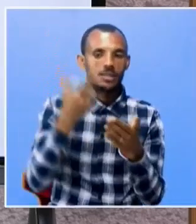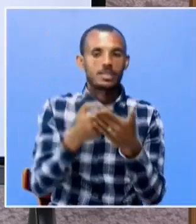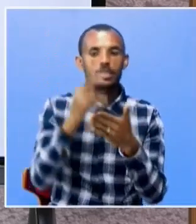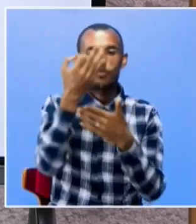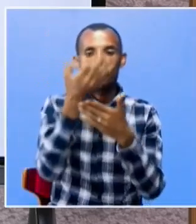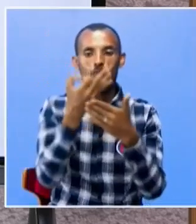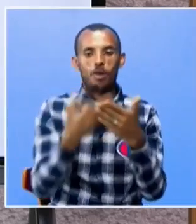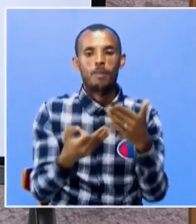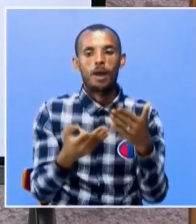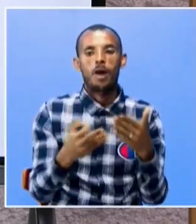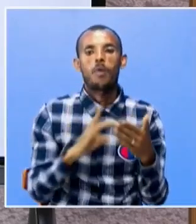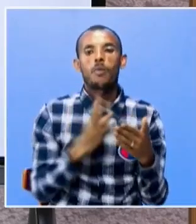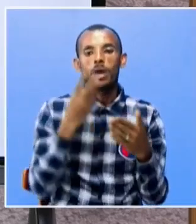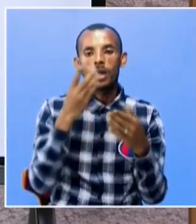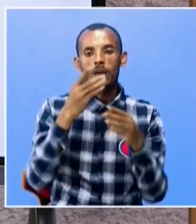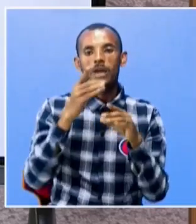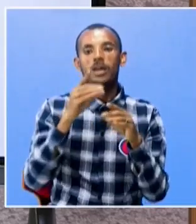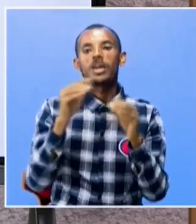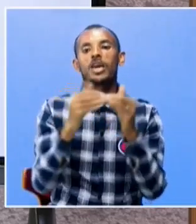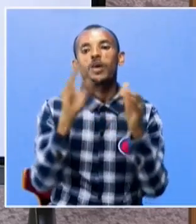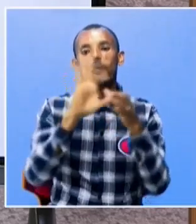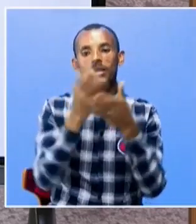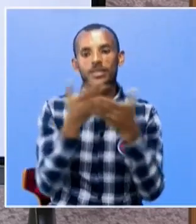even simply we develop equation